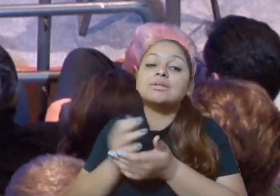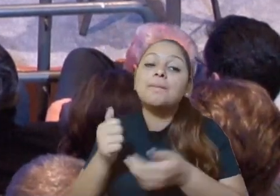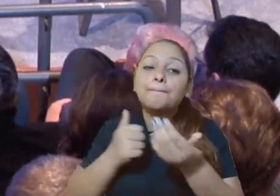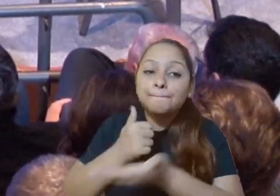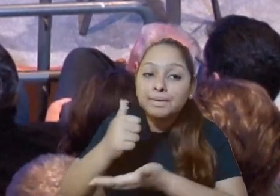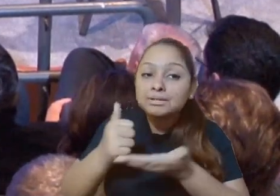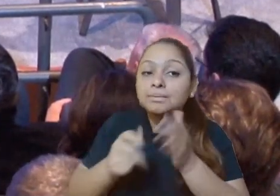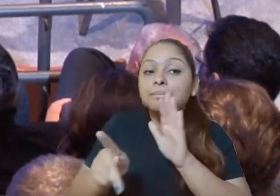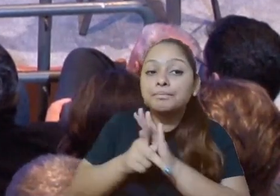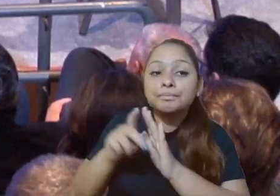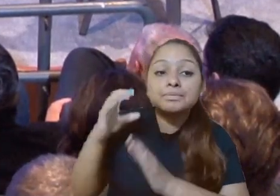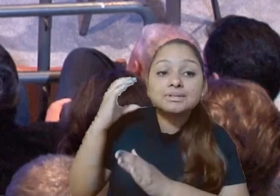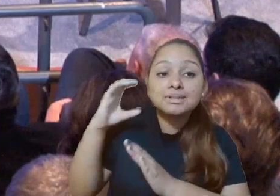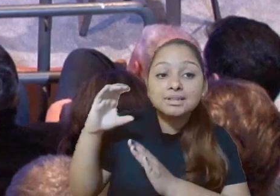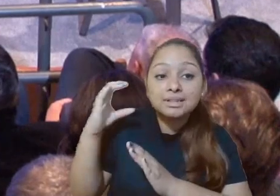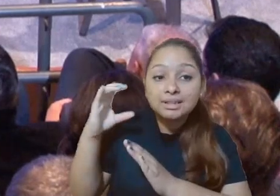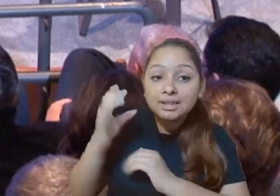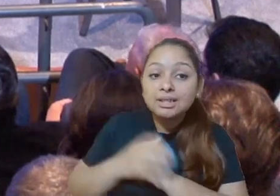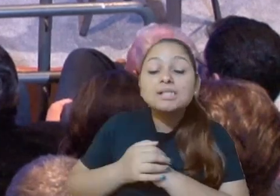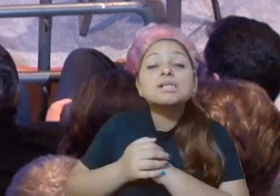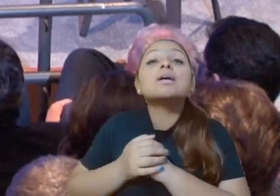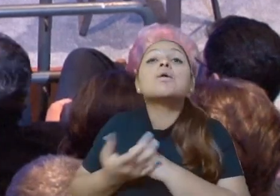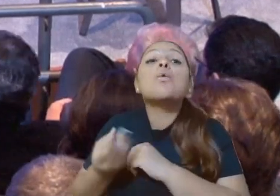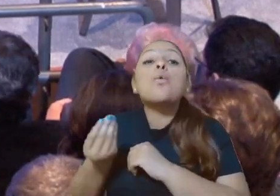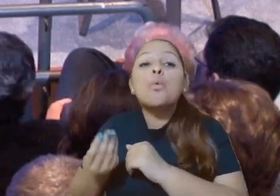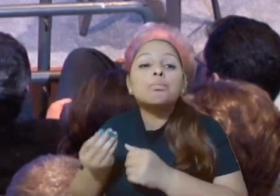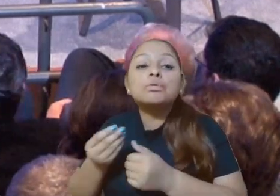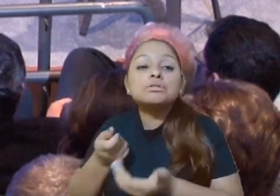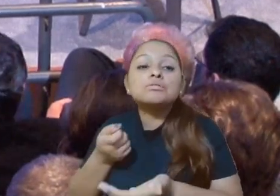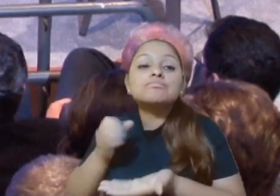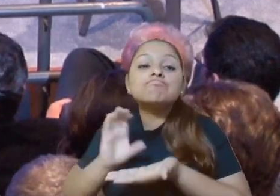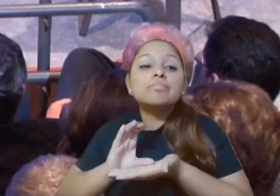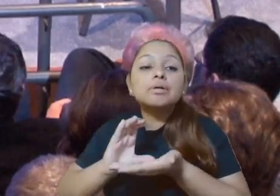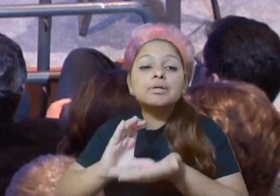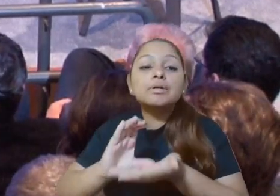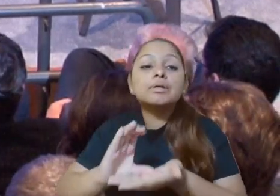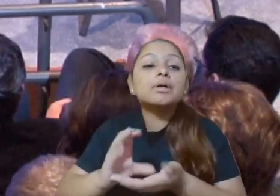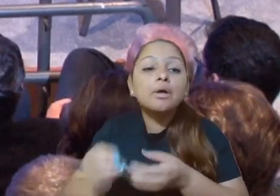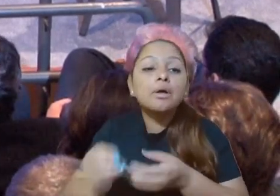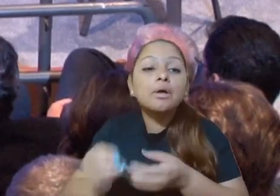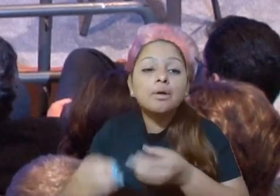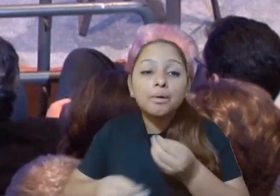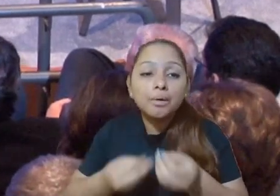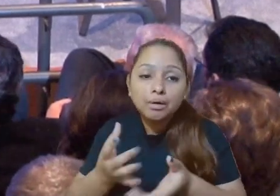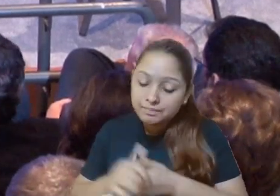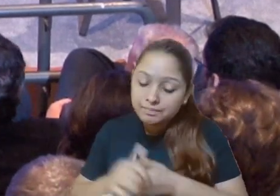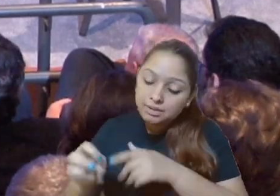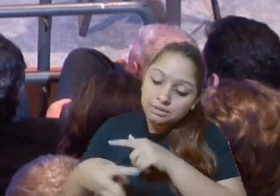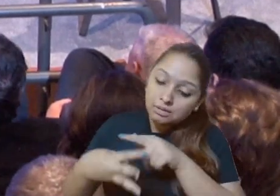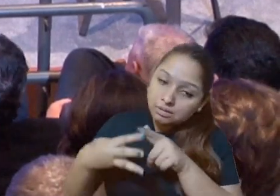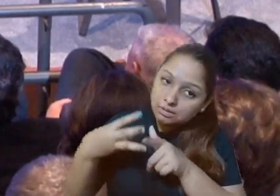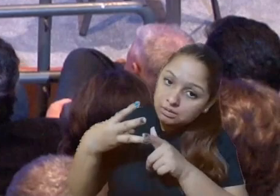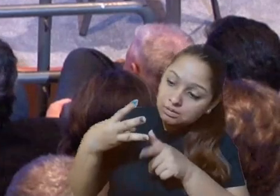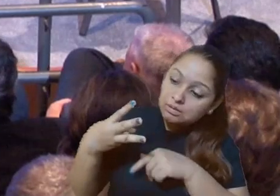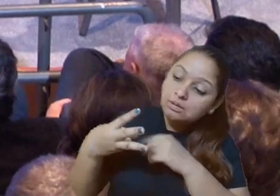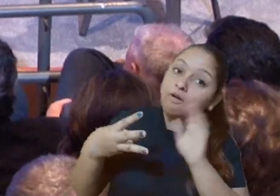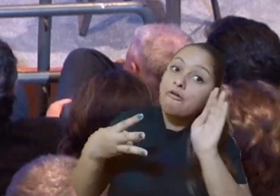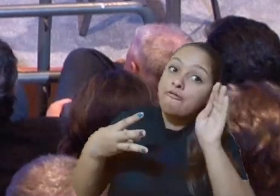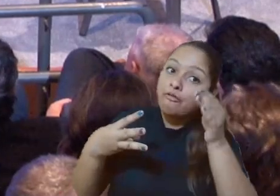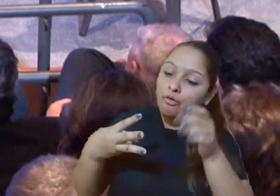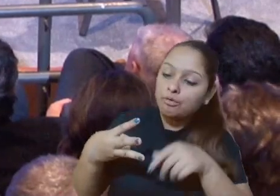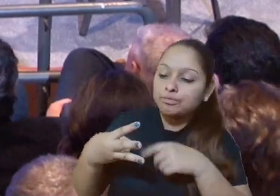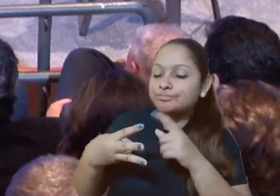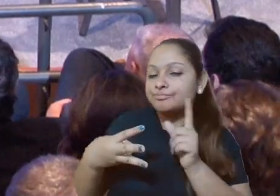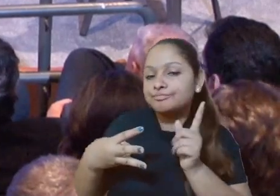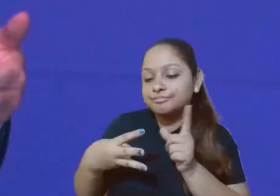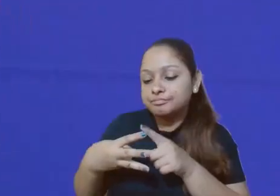work, what's the part that this person can contribute? I think that we have three big elements that they can look at, that this person